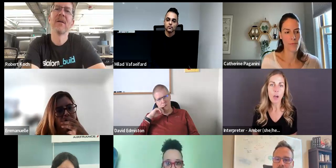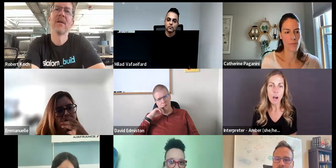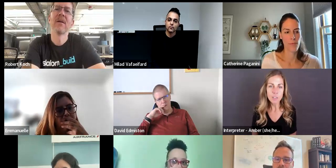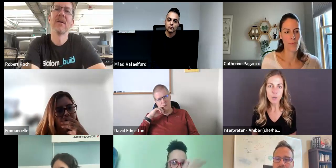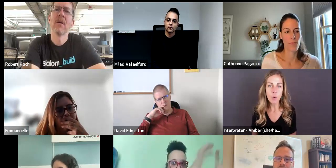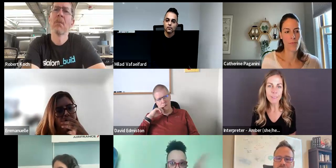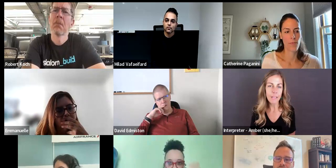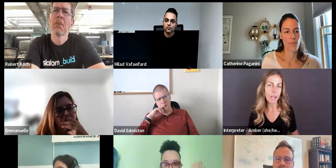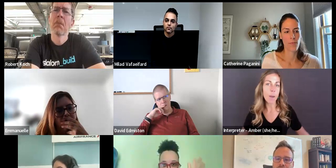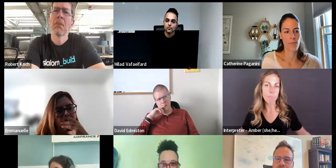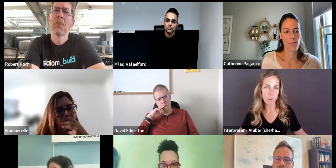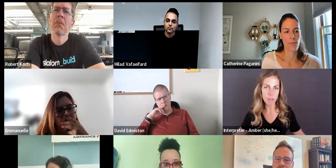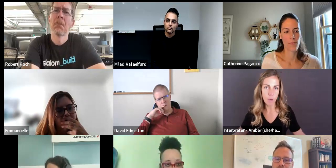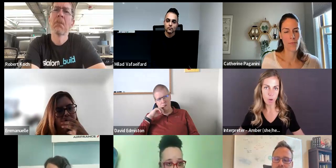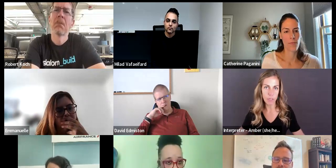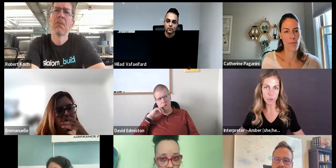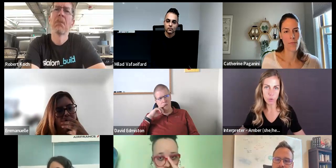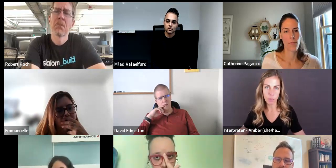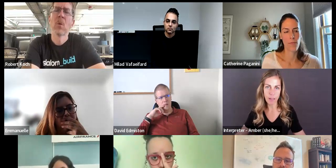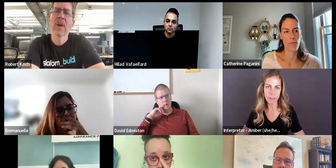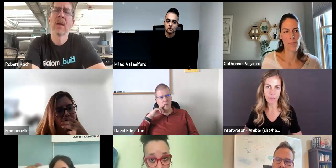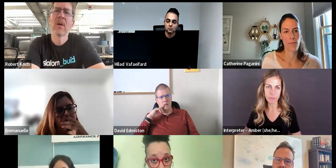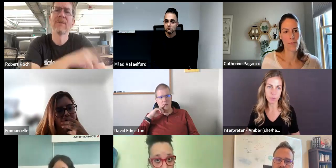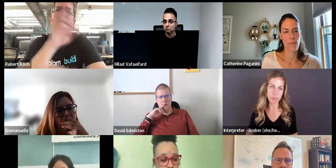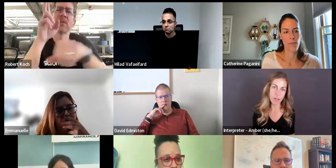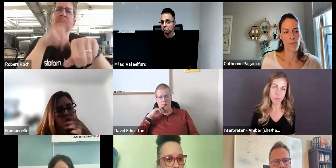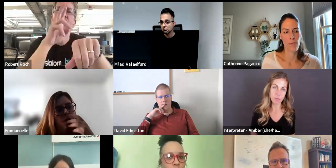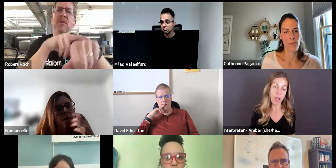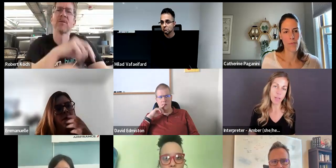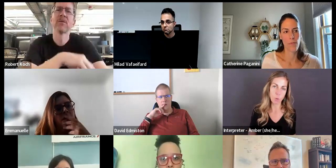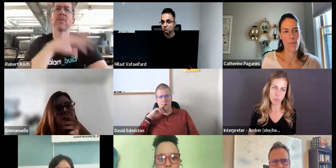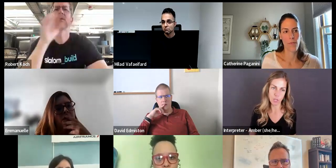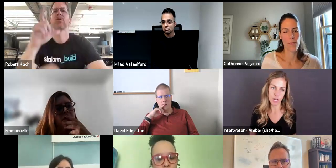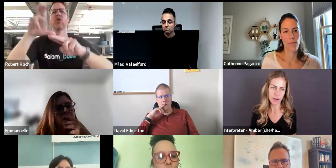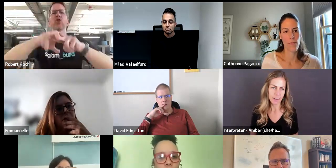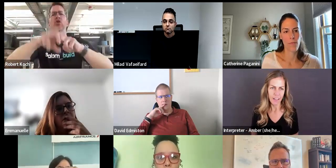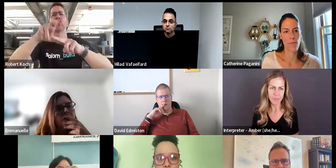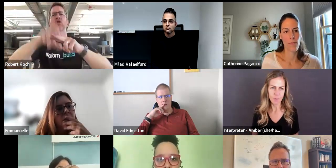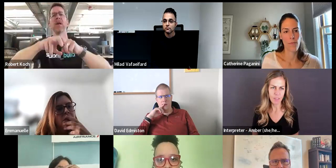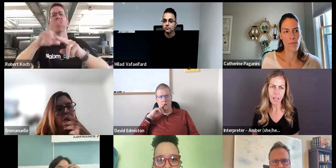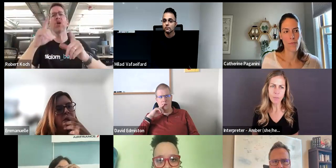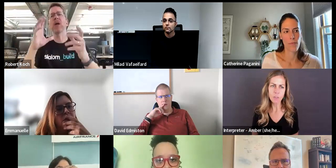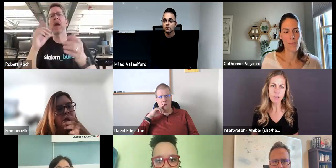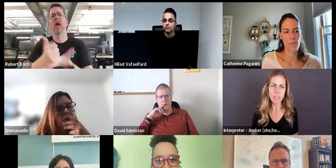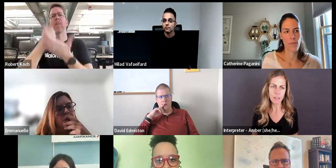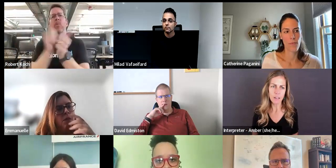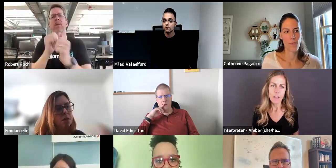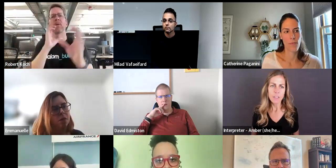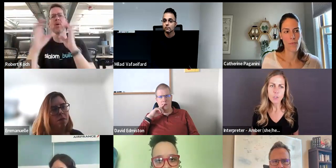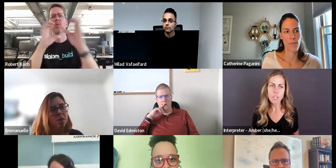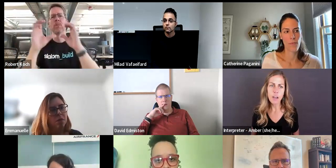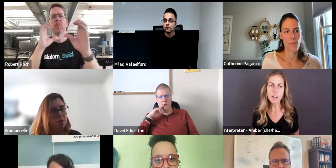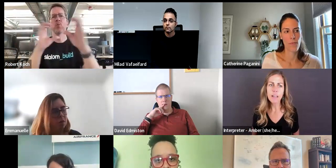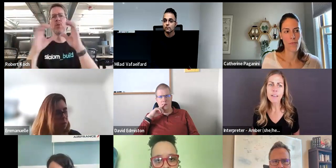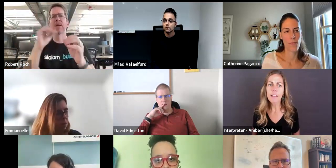working groups under one like umbrella working group as a, that has one chair. And Rob's like, absolutely, yeah.